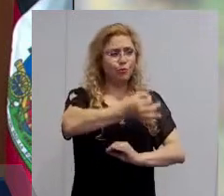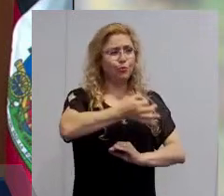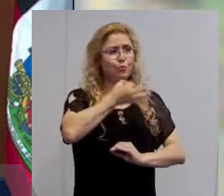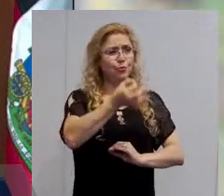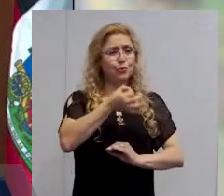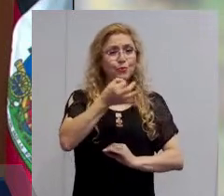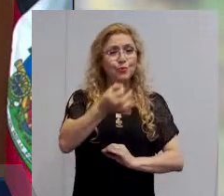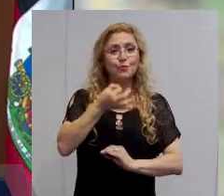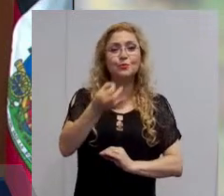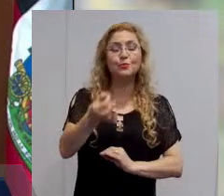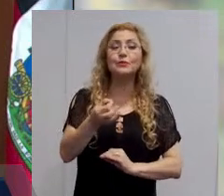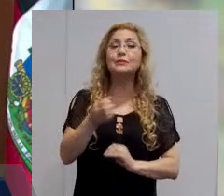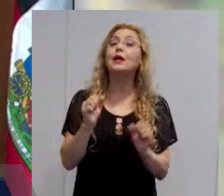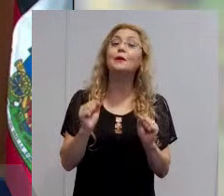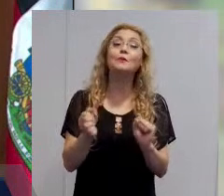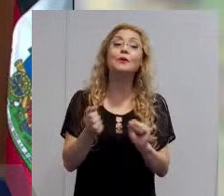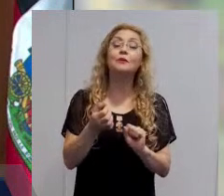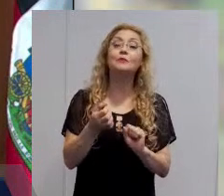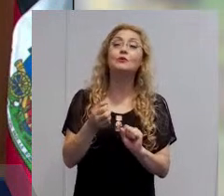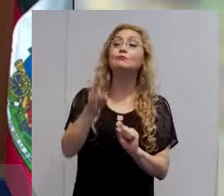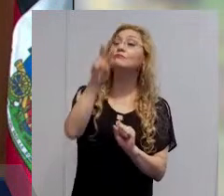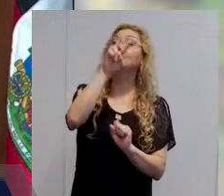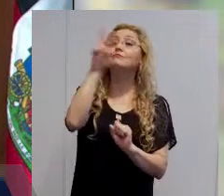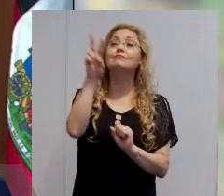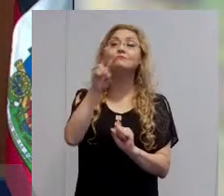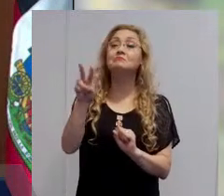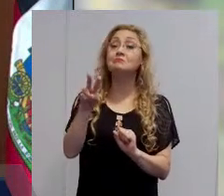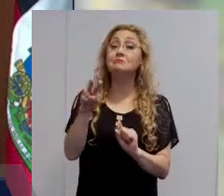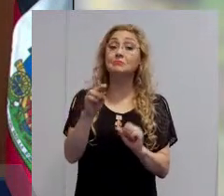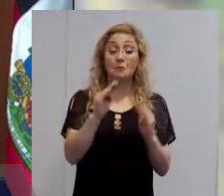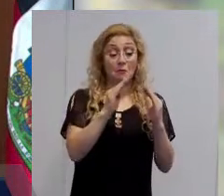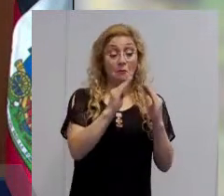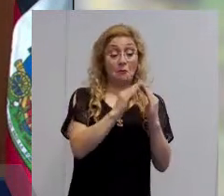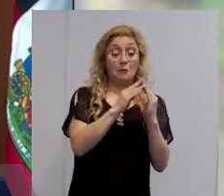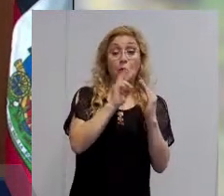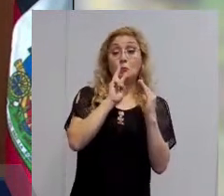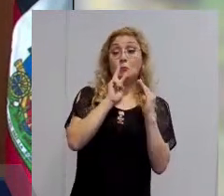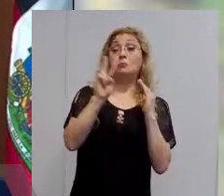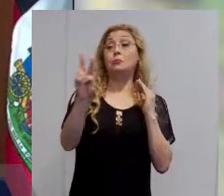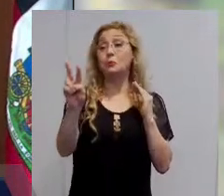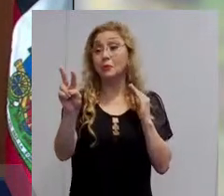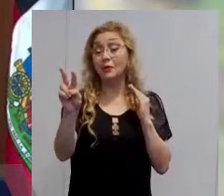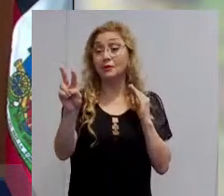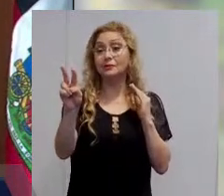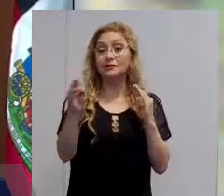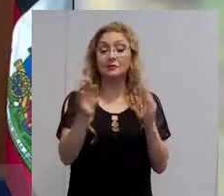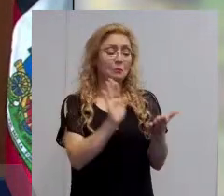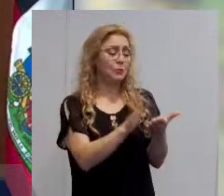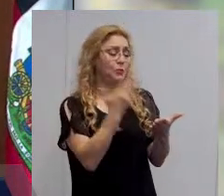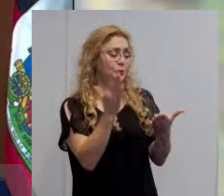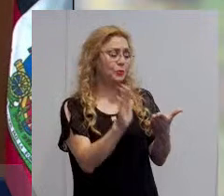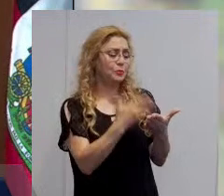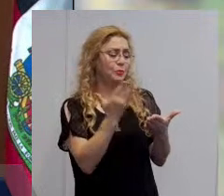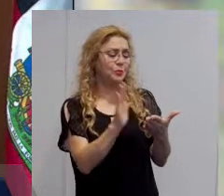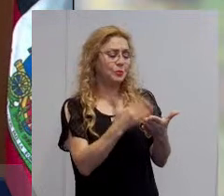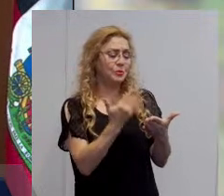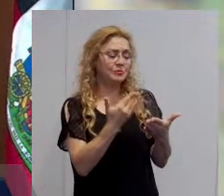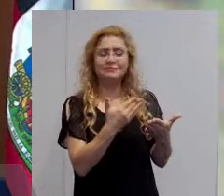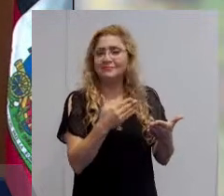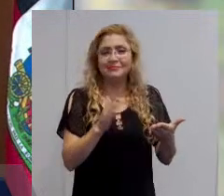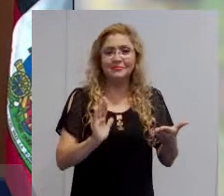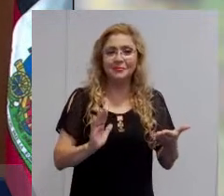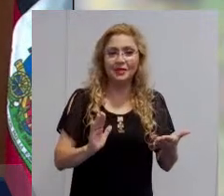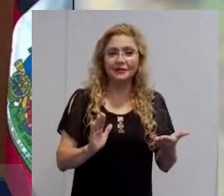to go a little beyond the discourse that we could read from home, in any of